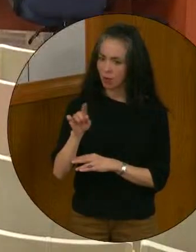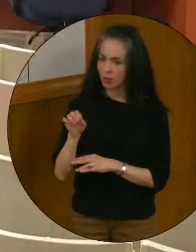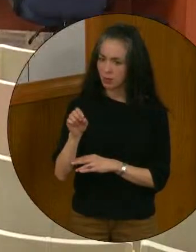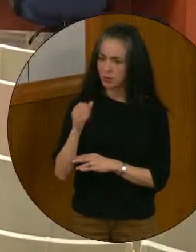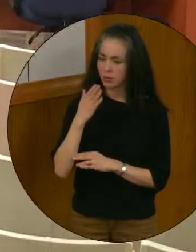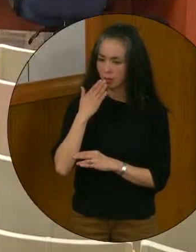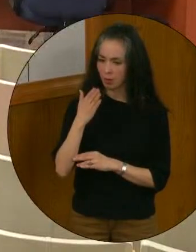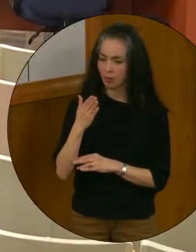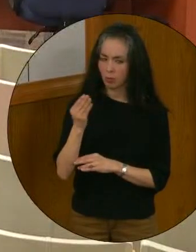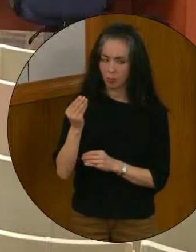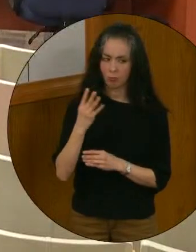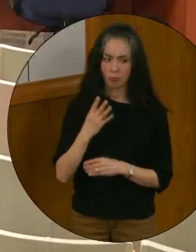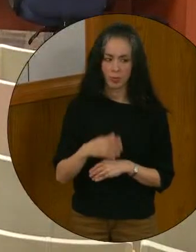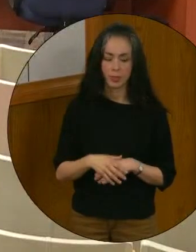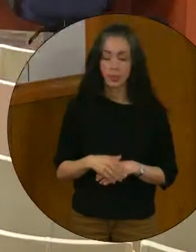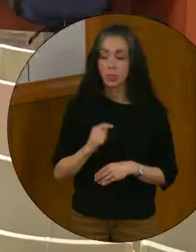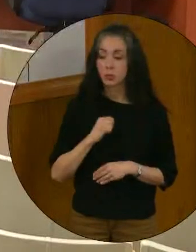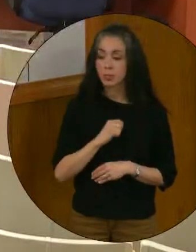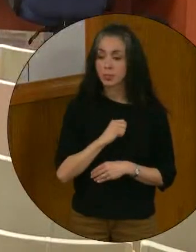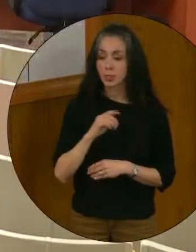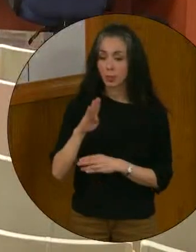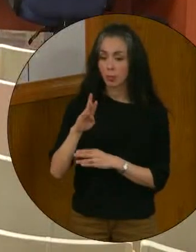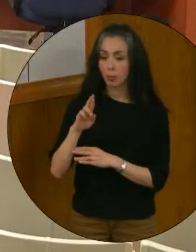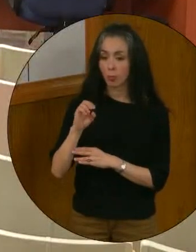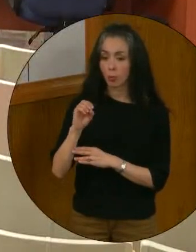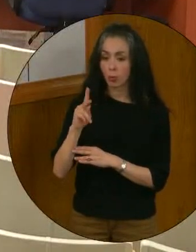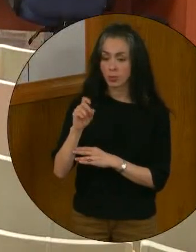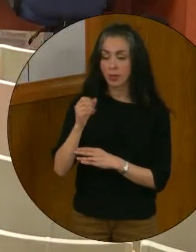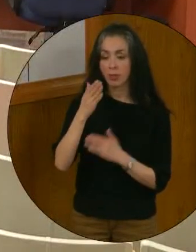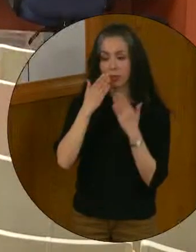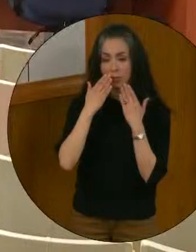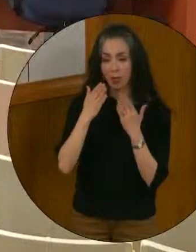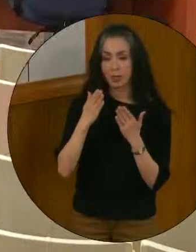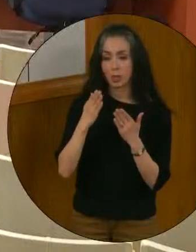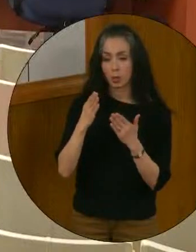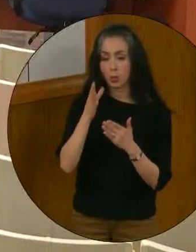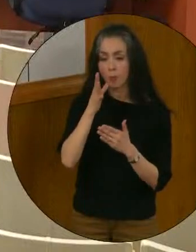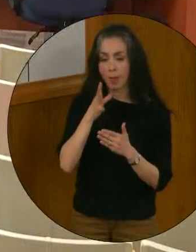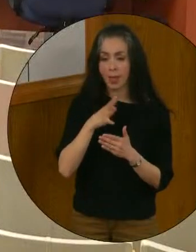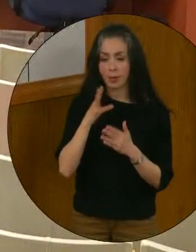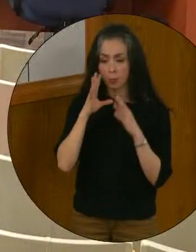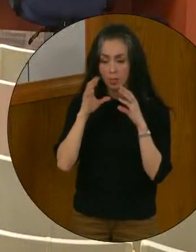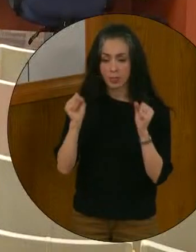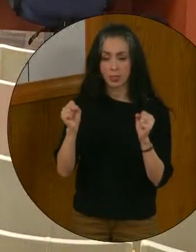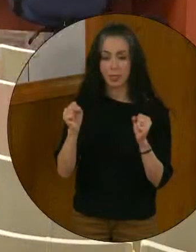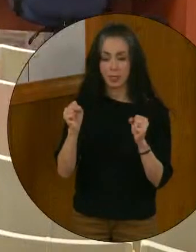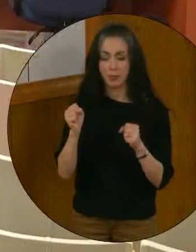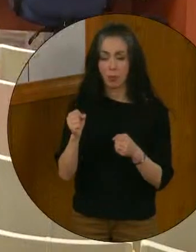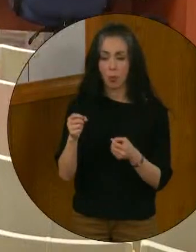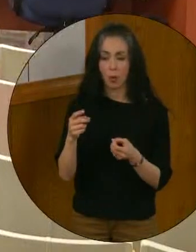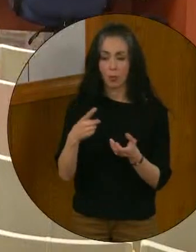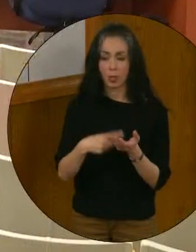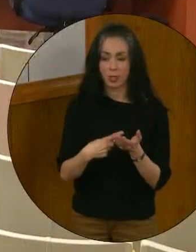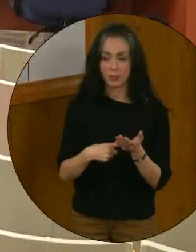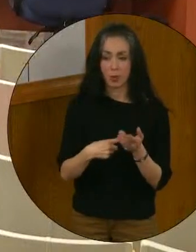Brooks? Thank you, Madam President. I just want to echo the sentiments. Thank you for bringing this forward. I do